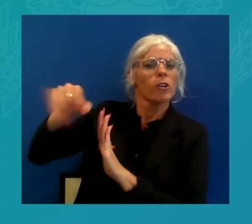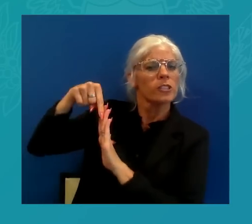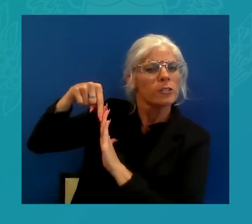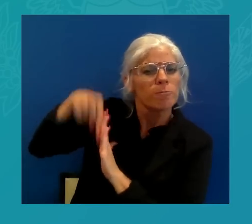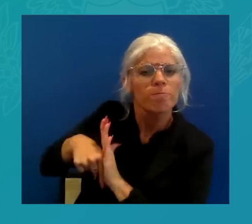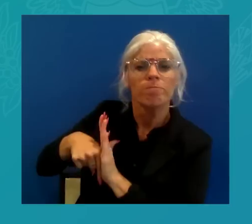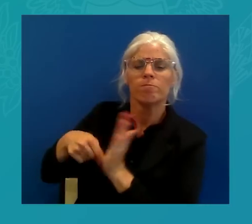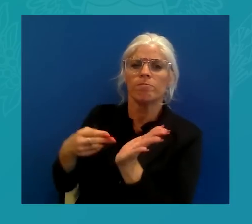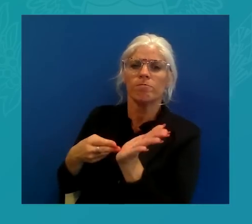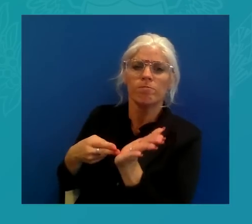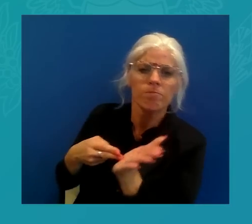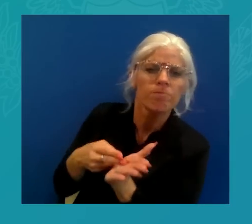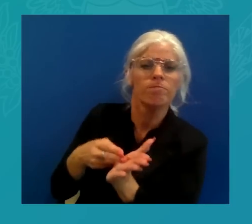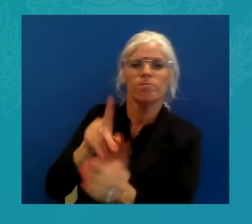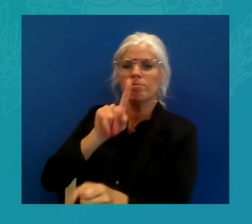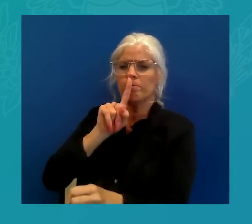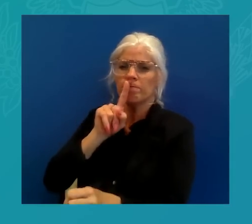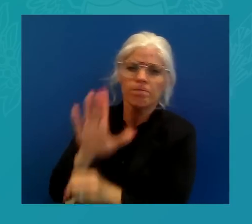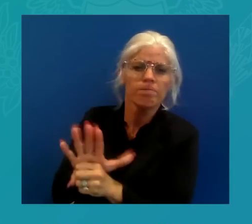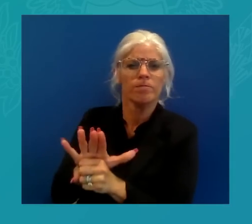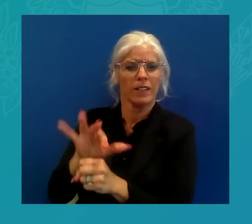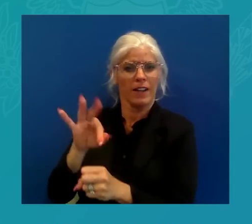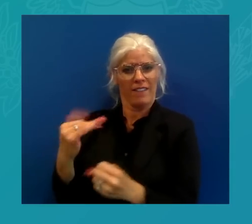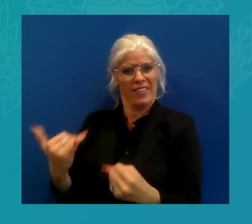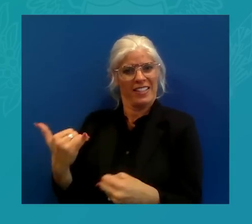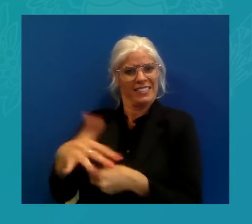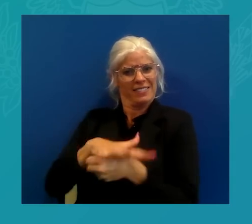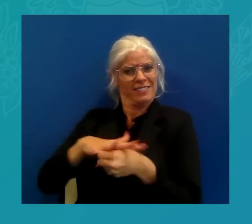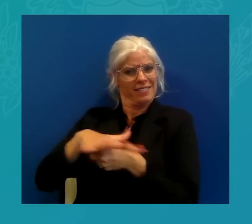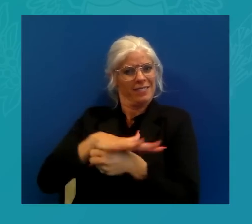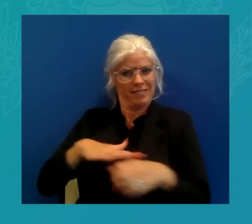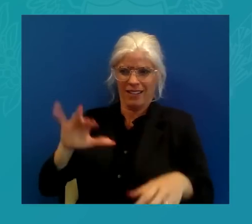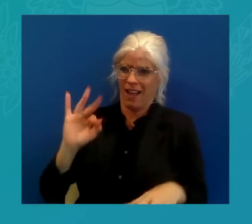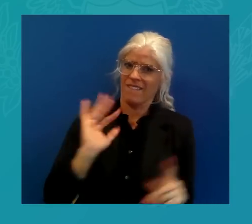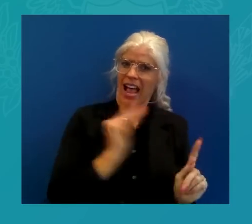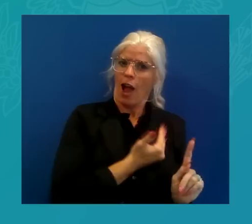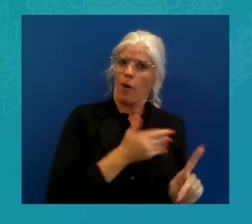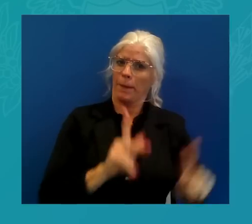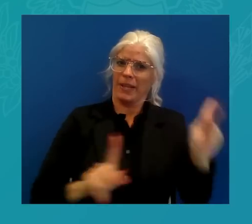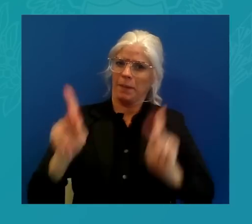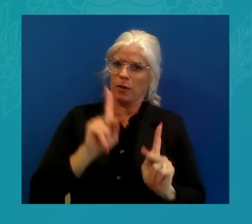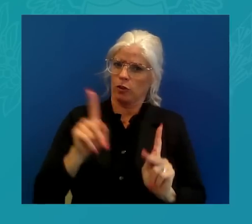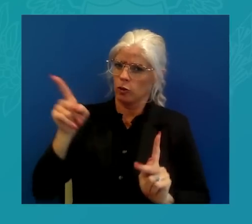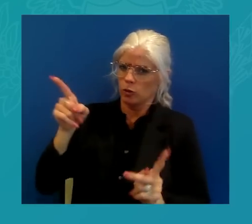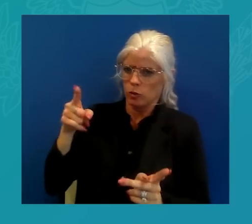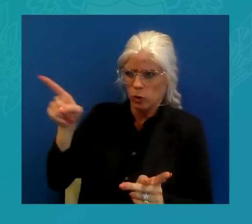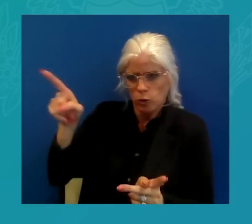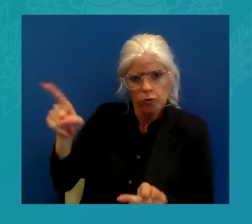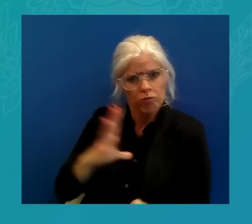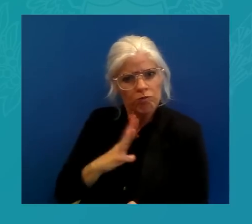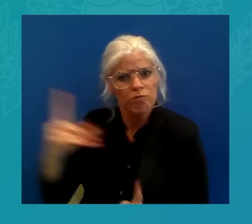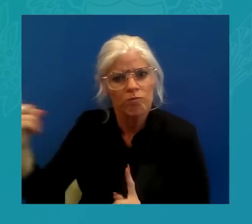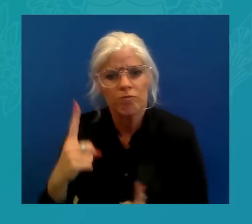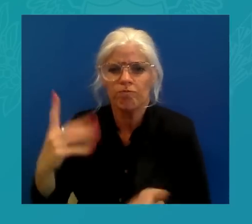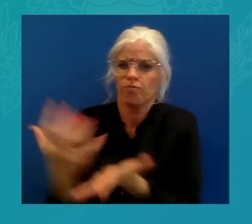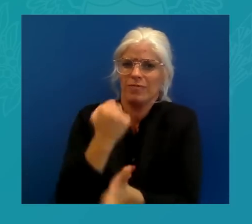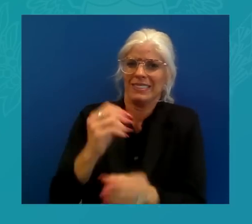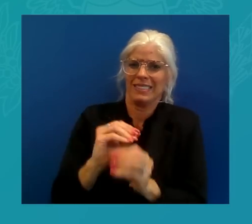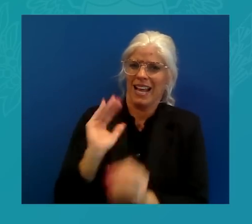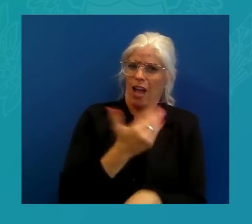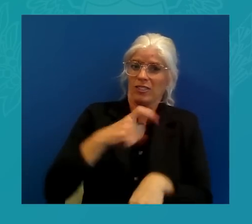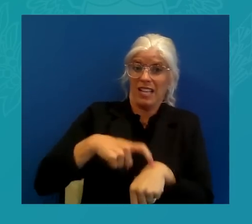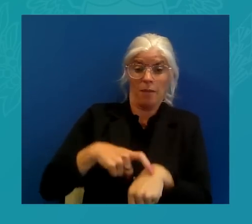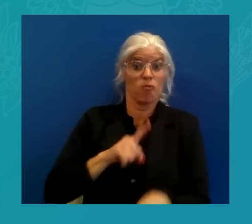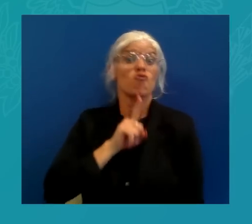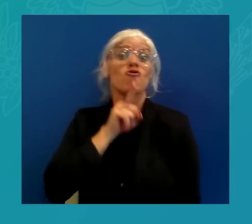of your commitment to the region and to our people. We will make the most of our time together, I'm sure.